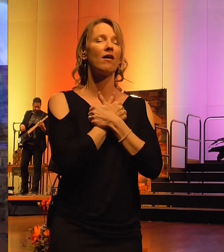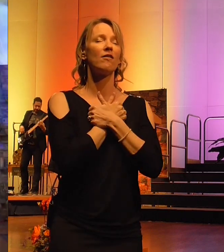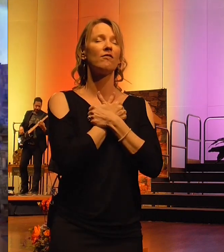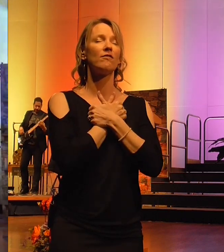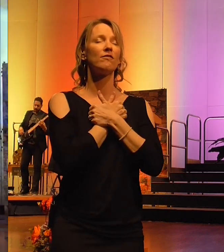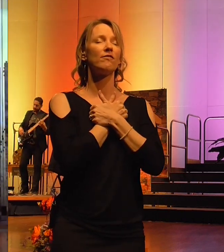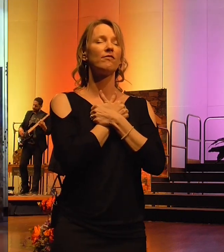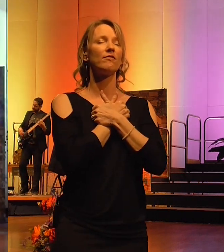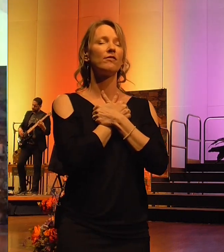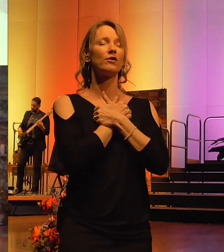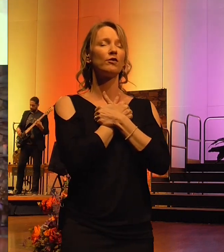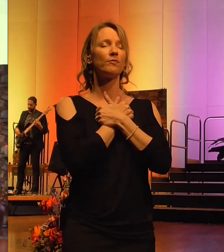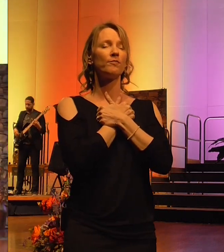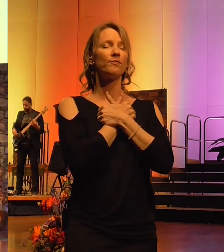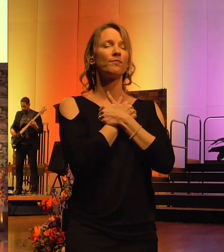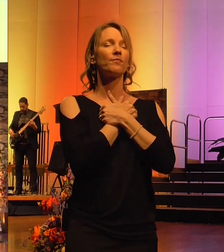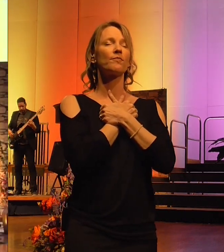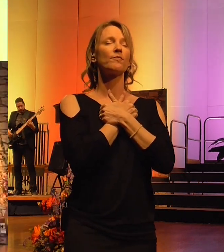all the love,